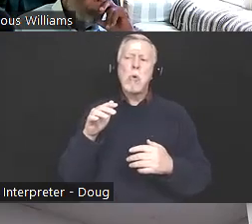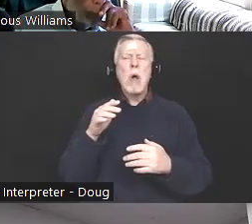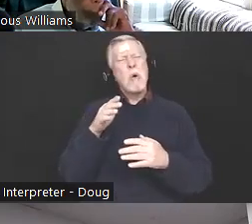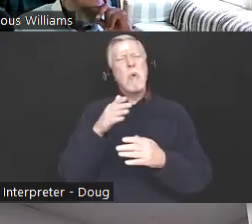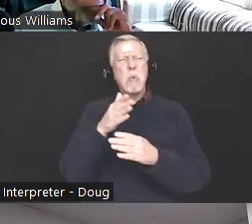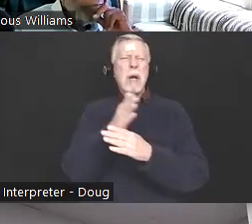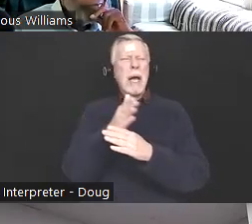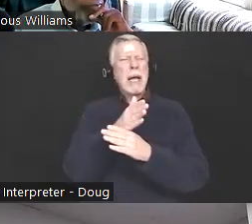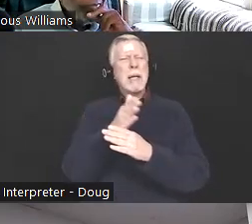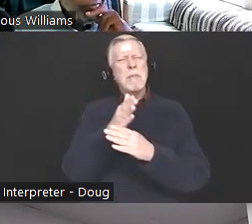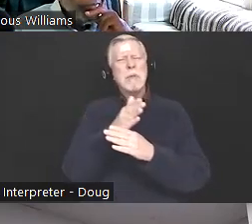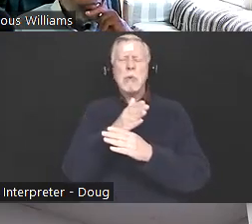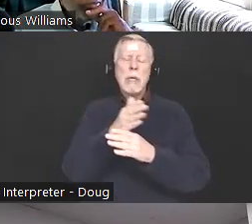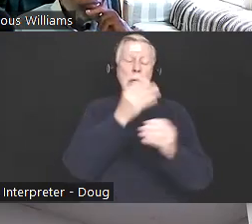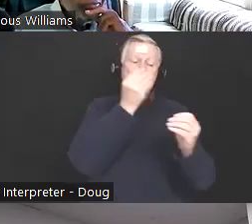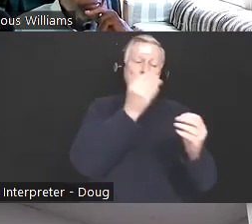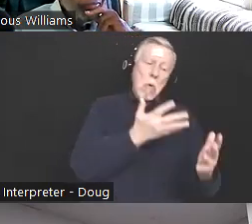and involve. It really depends on,